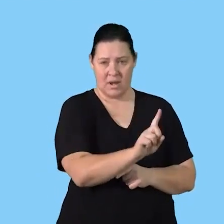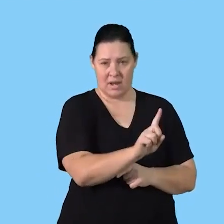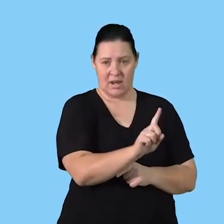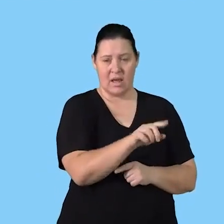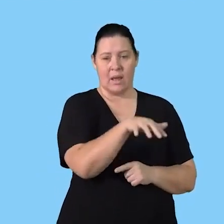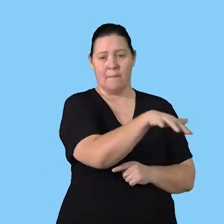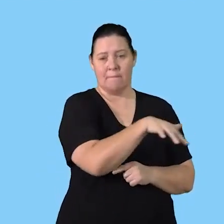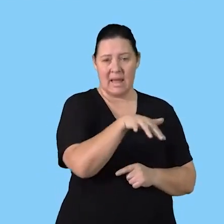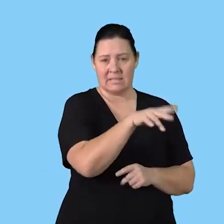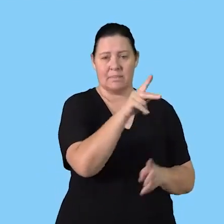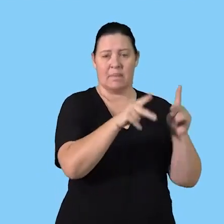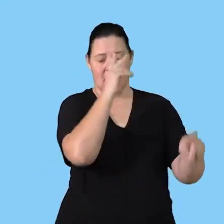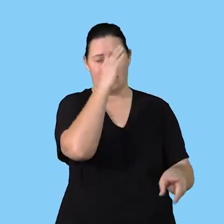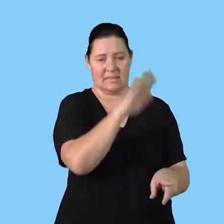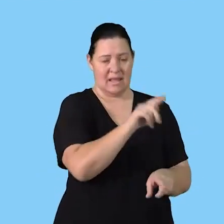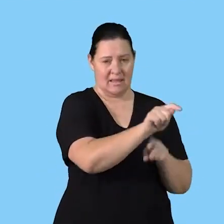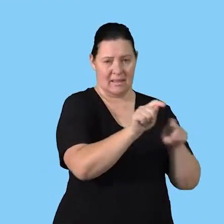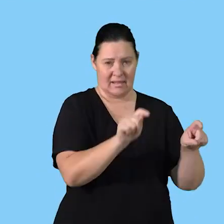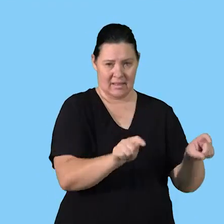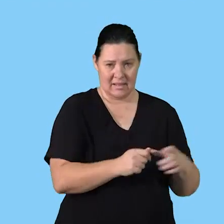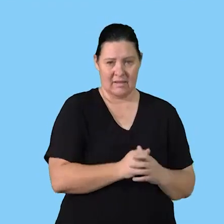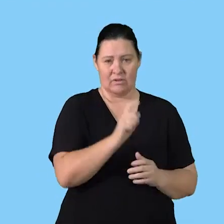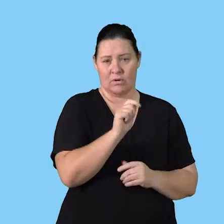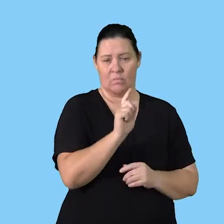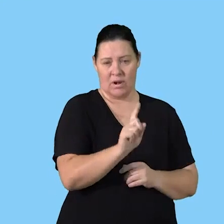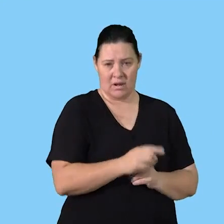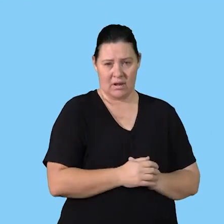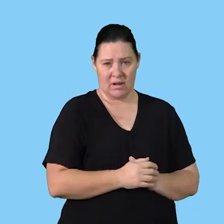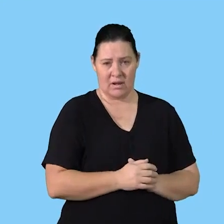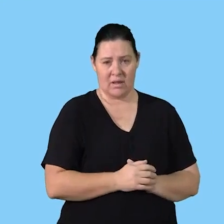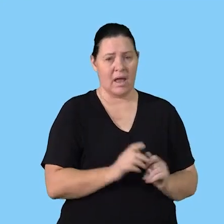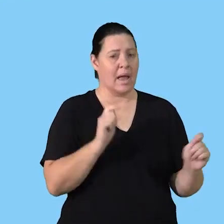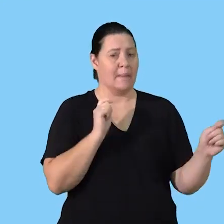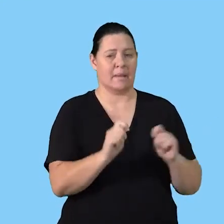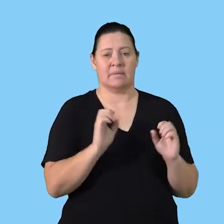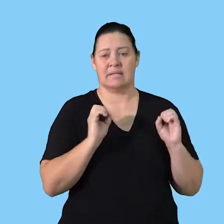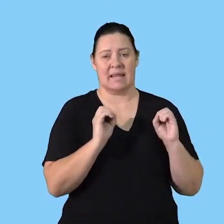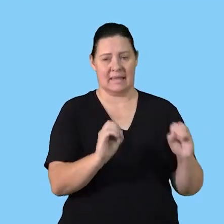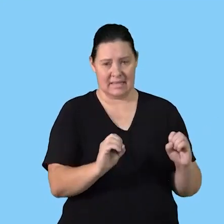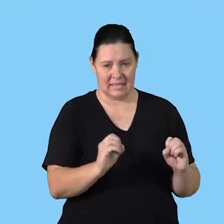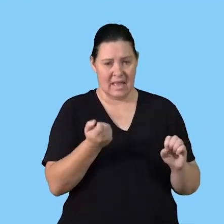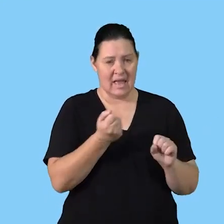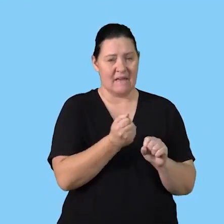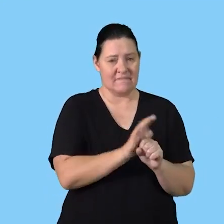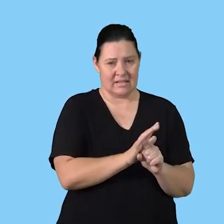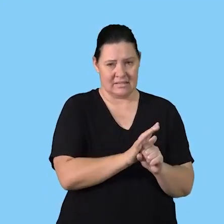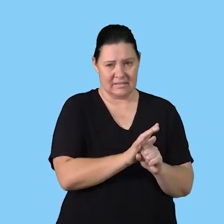1, places where people live, in Term 1, there are no amendments that